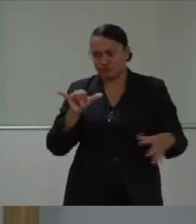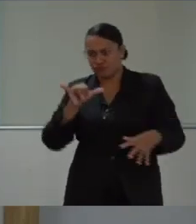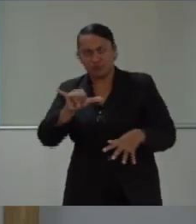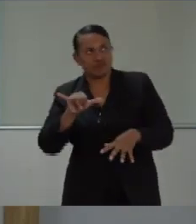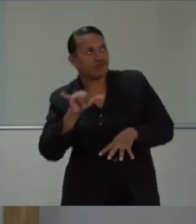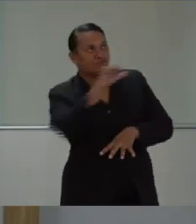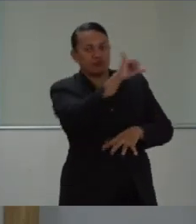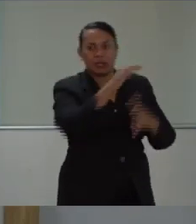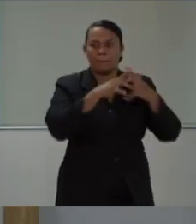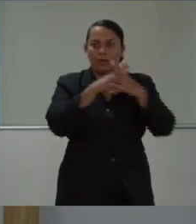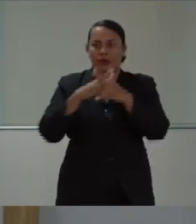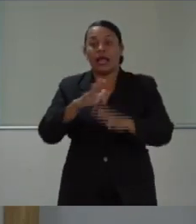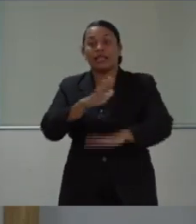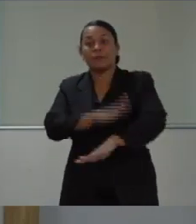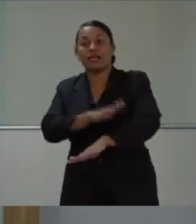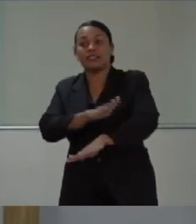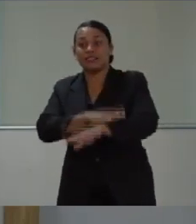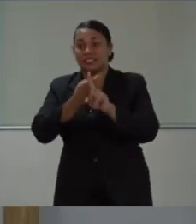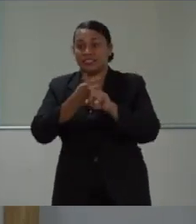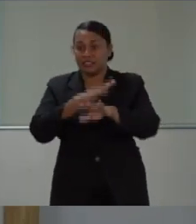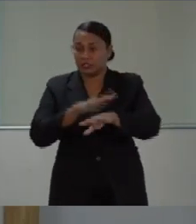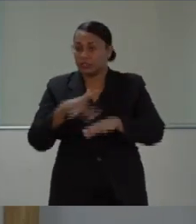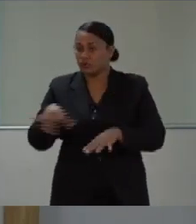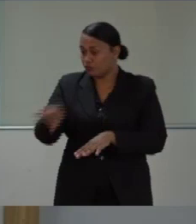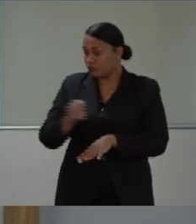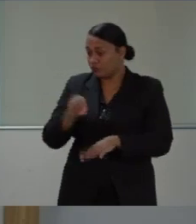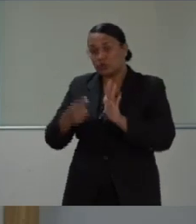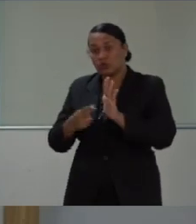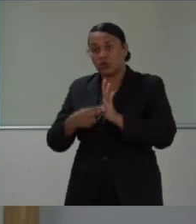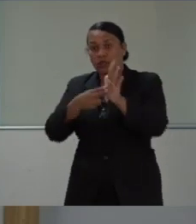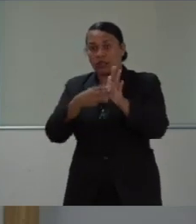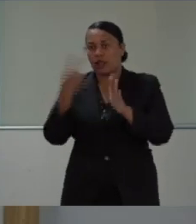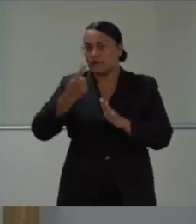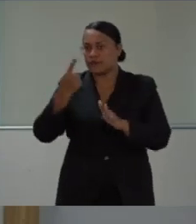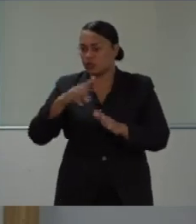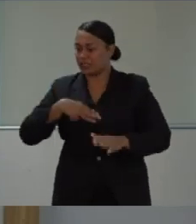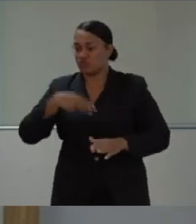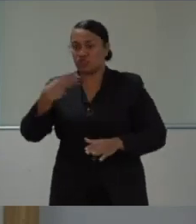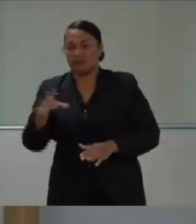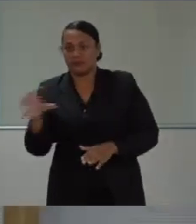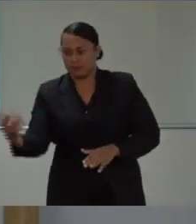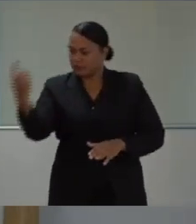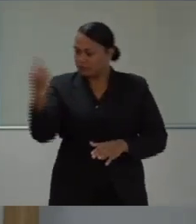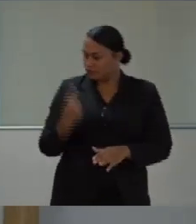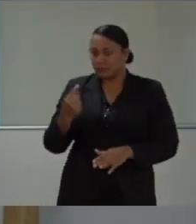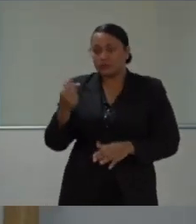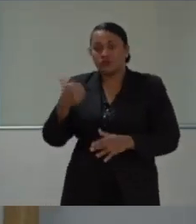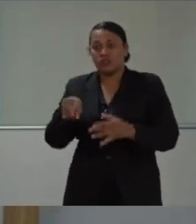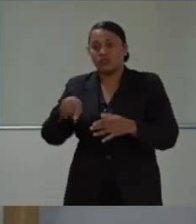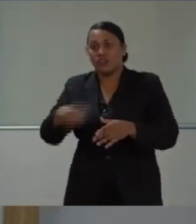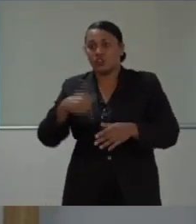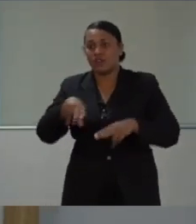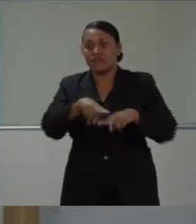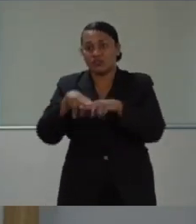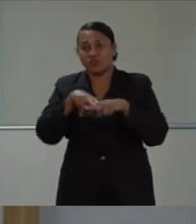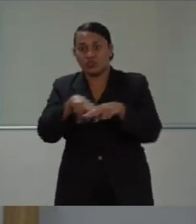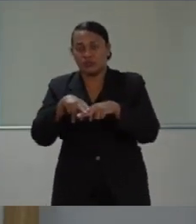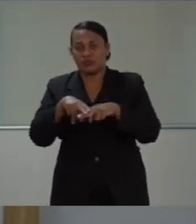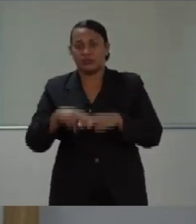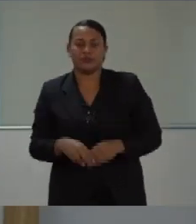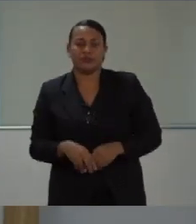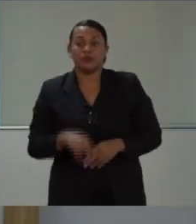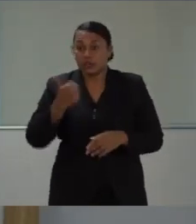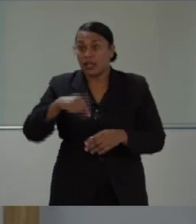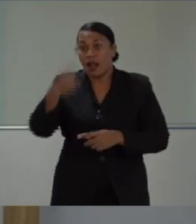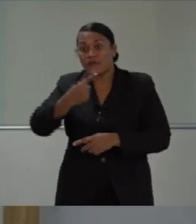Nandi, 11 Fijians were able to fly back home to Fiji. To cut the weight of cargo and allow these 11 Fijians to make it